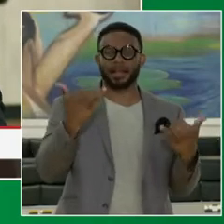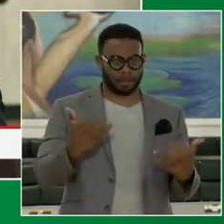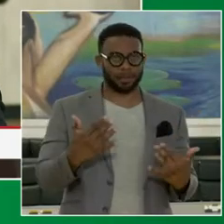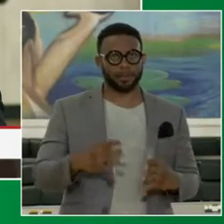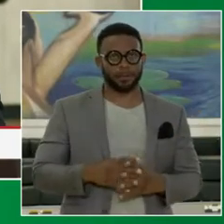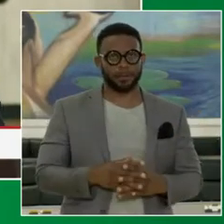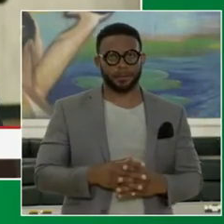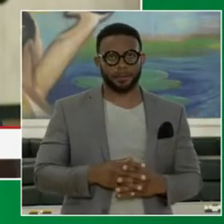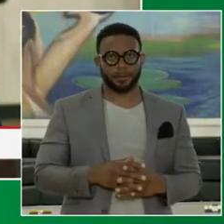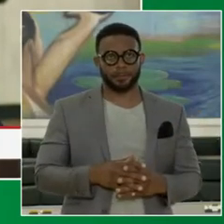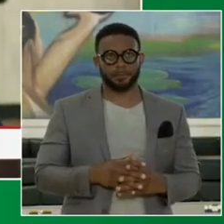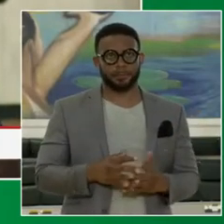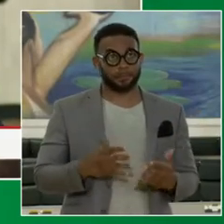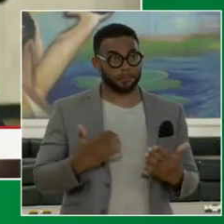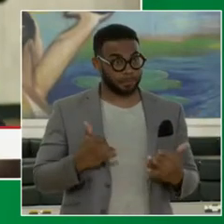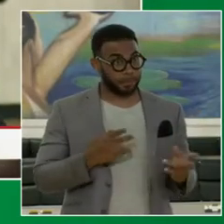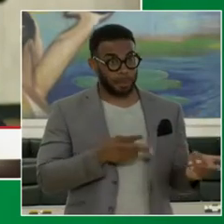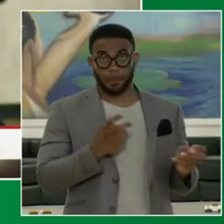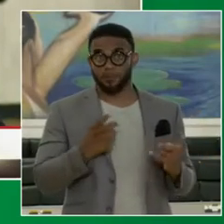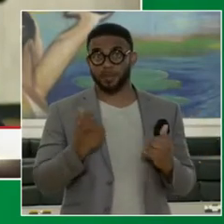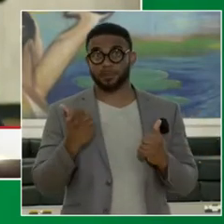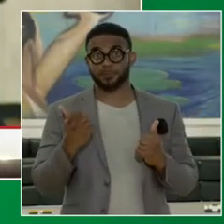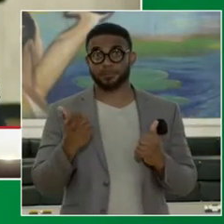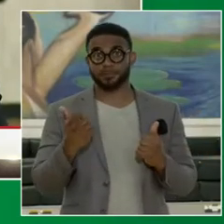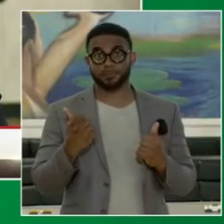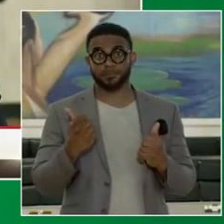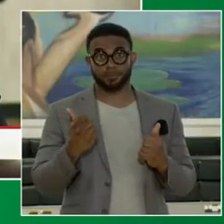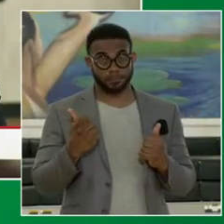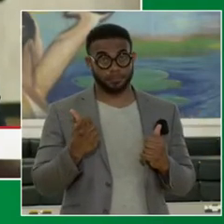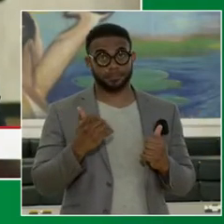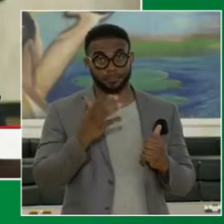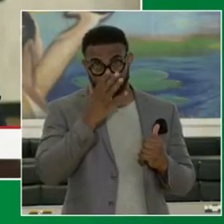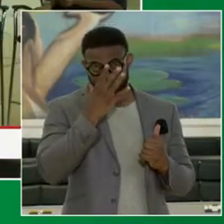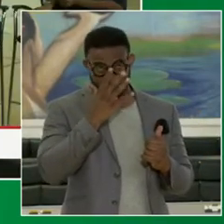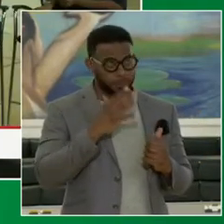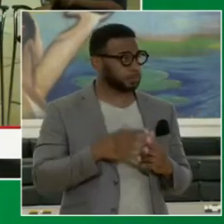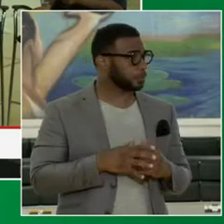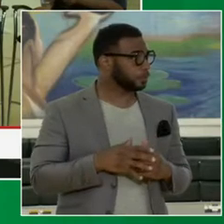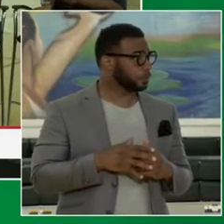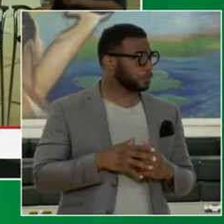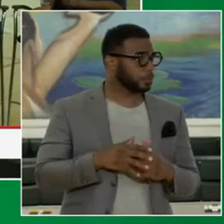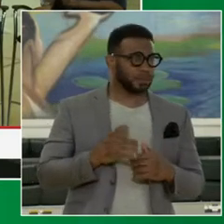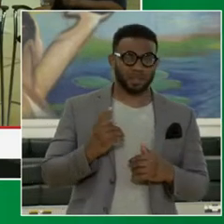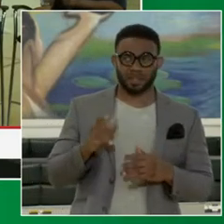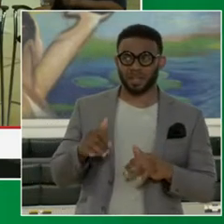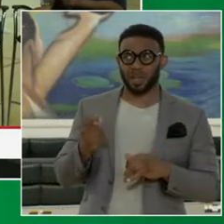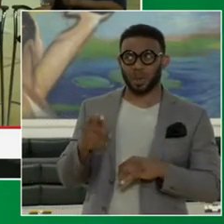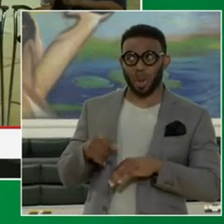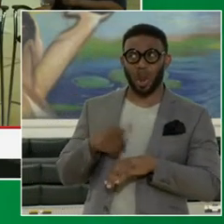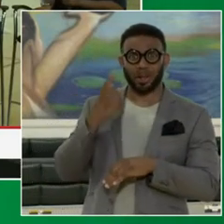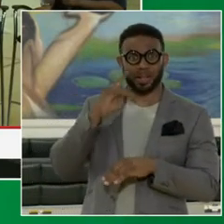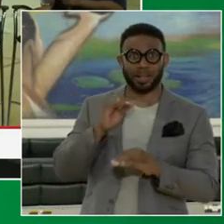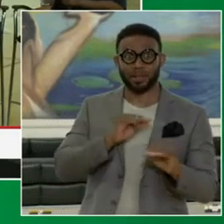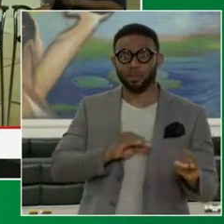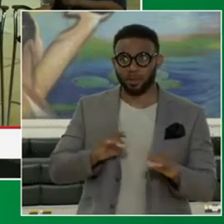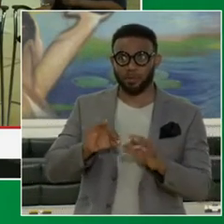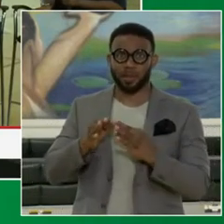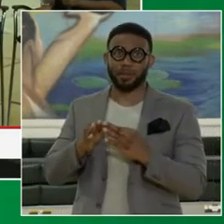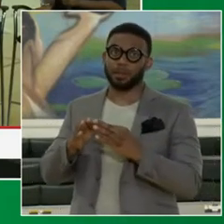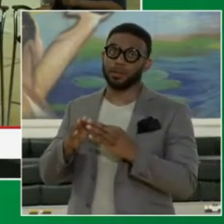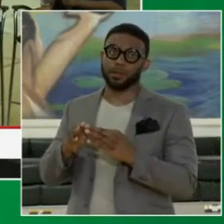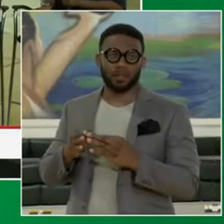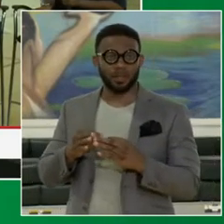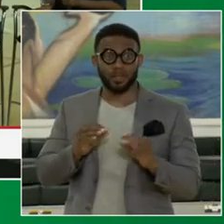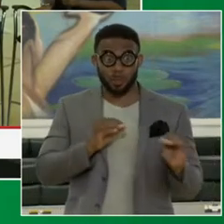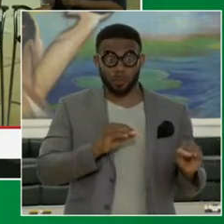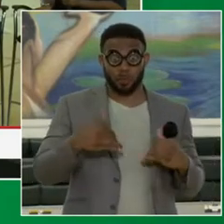quickly. It still took a month. Yeah, it took maybe longer than that. A little bit longer than that to actually move the family on, and to